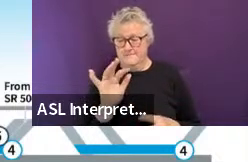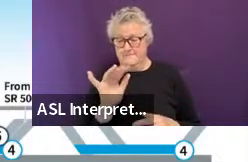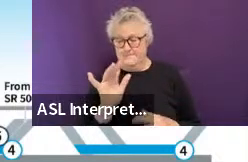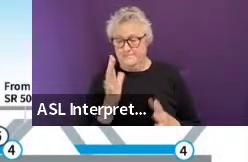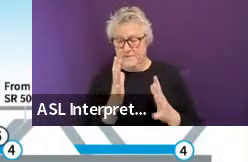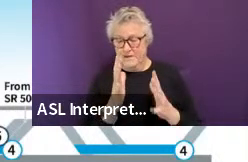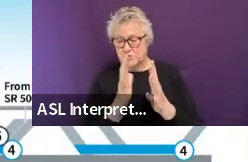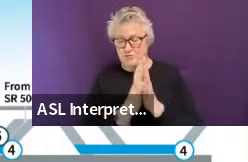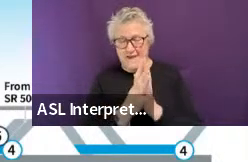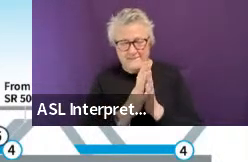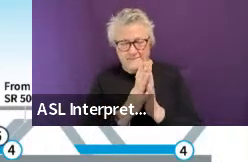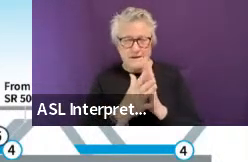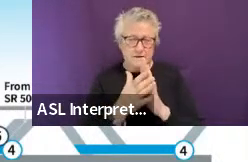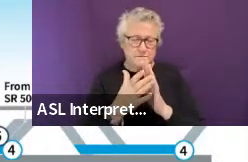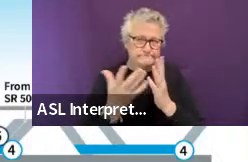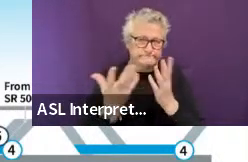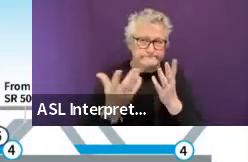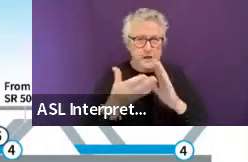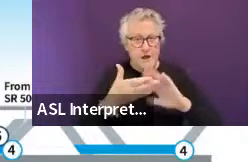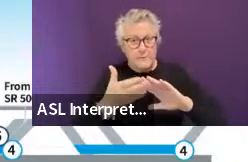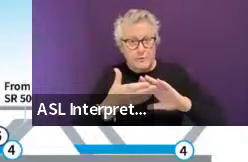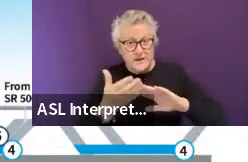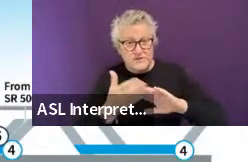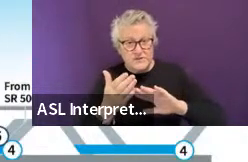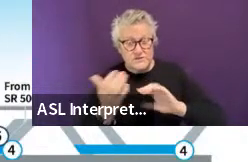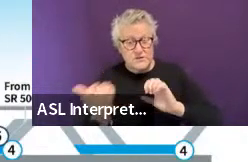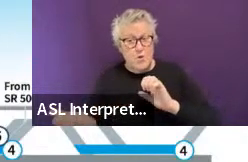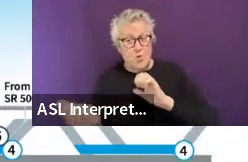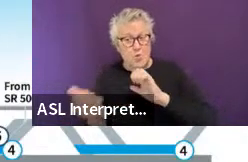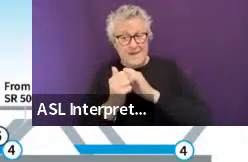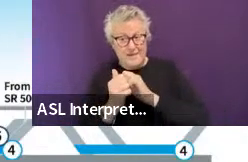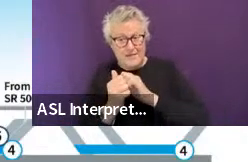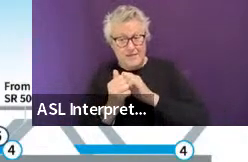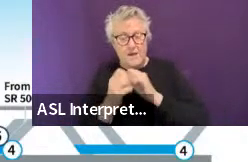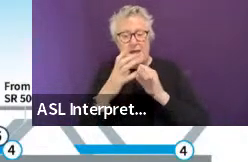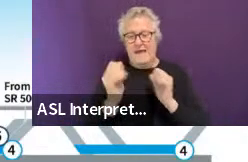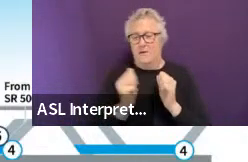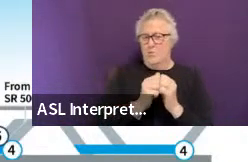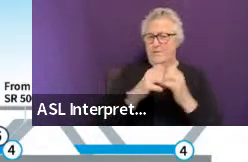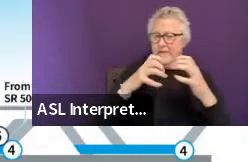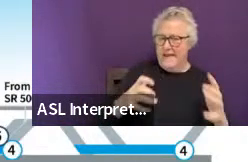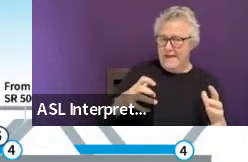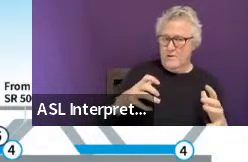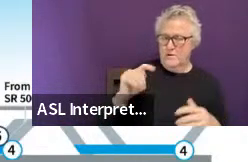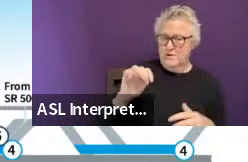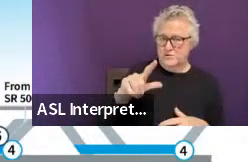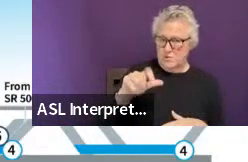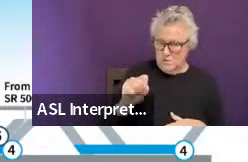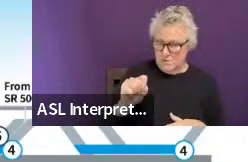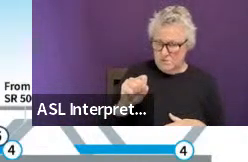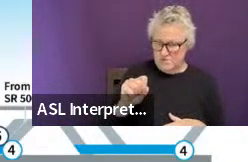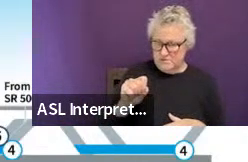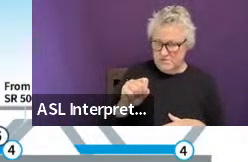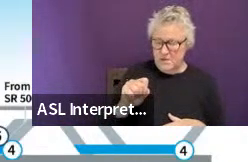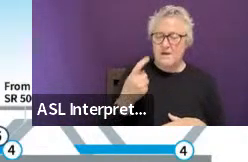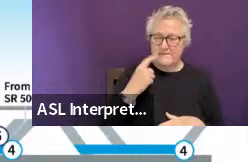traffic operations with and without tolls, or the entirety of an Oregon mobility